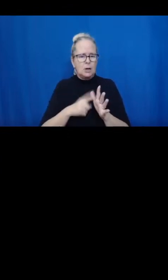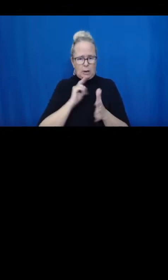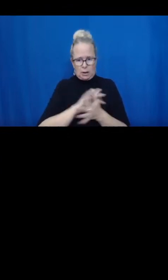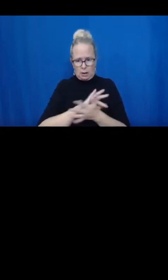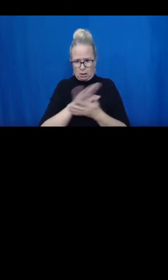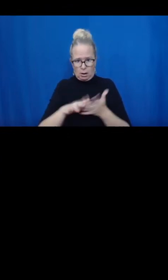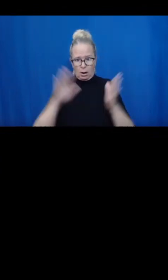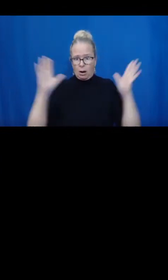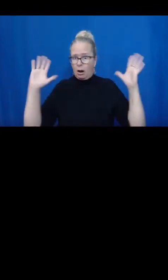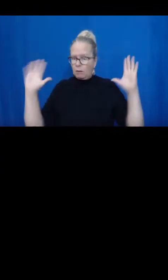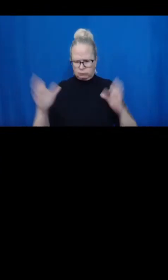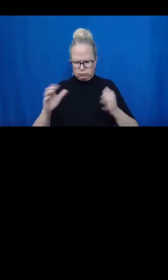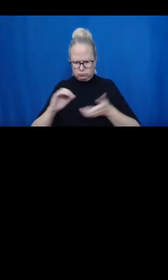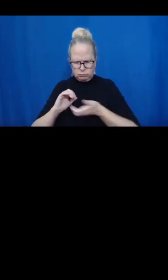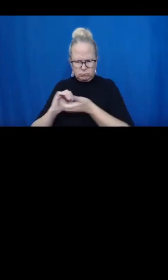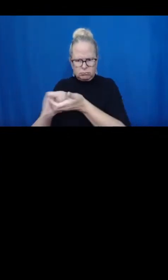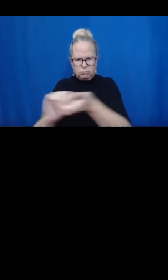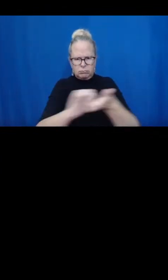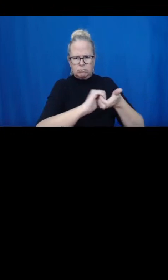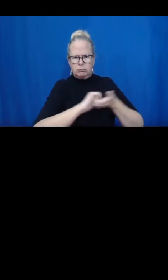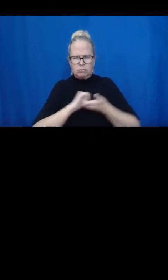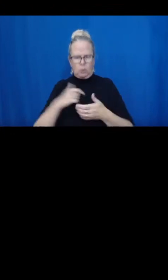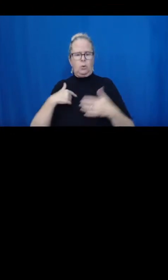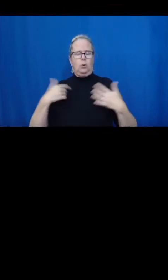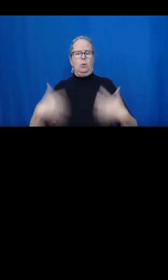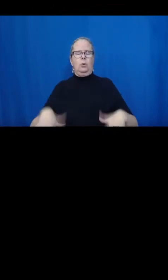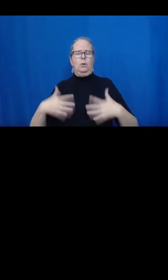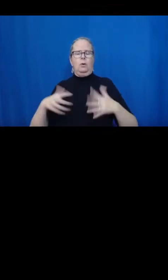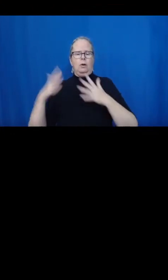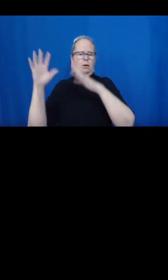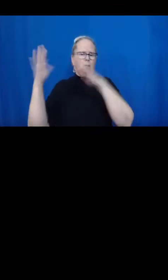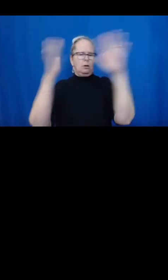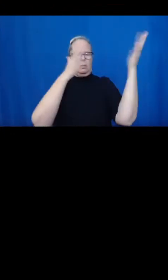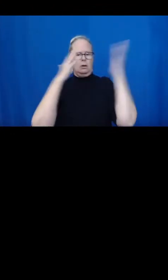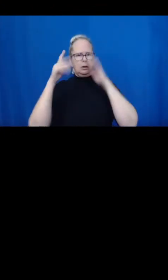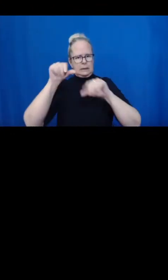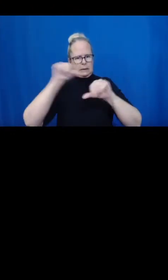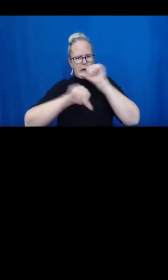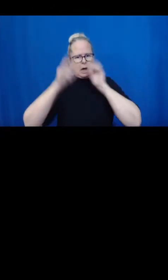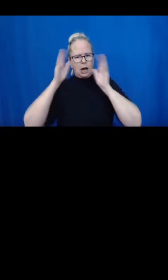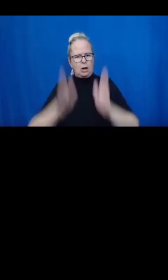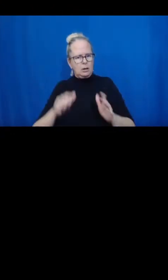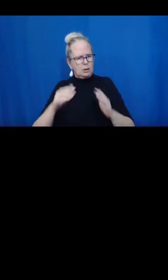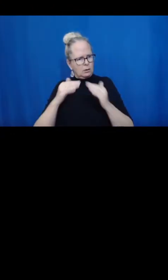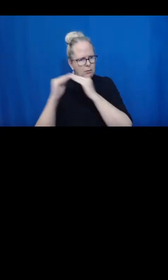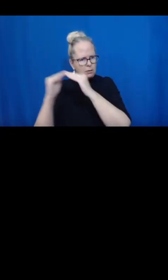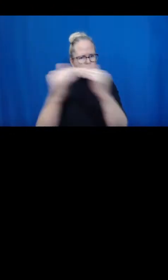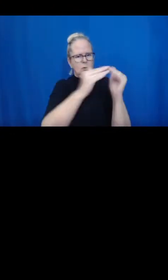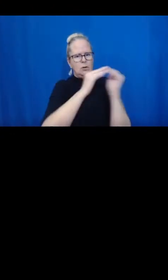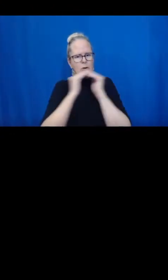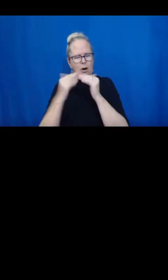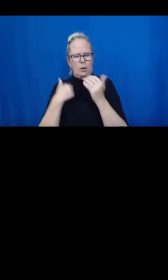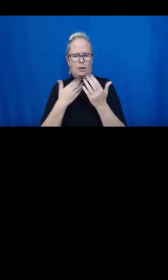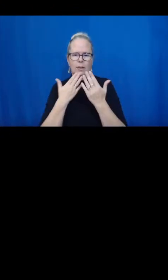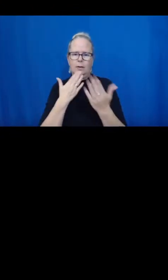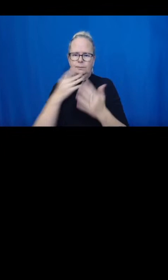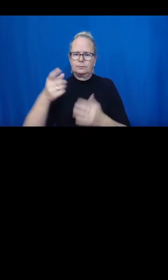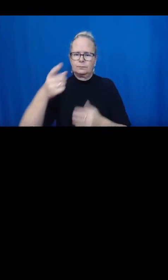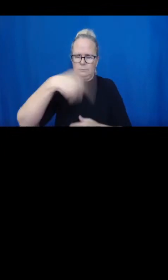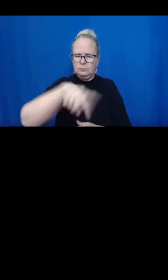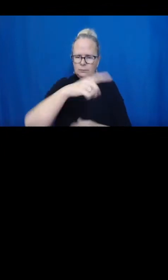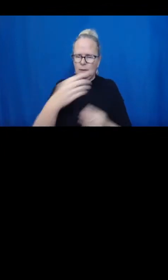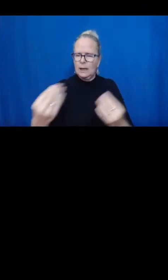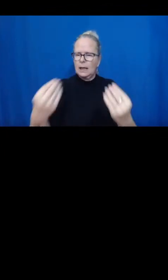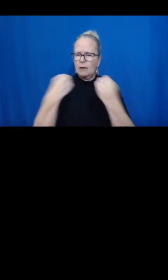time frame of developing new science and new knowledge that has been nothing short of remarkable. Of course,